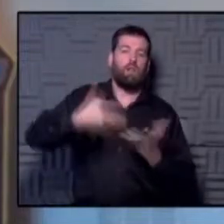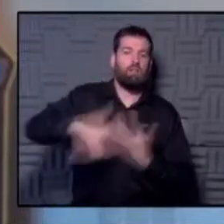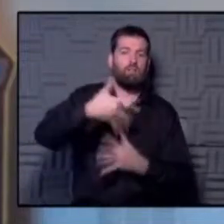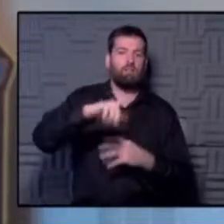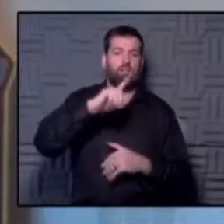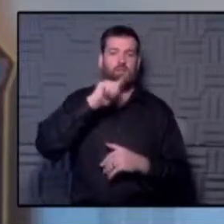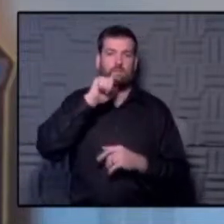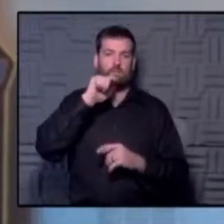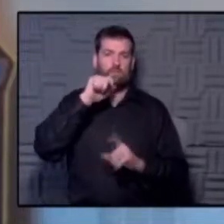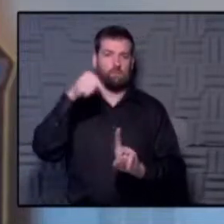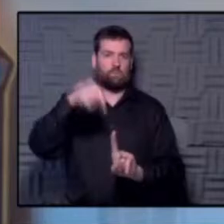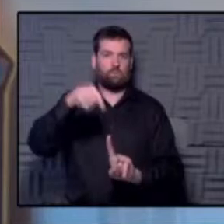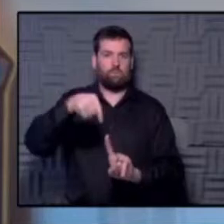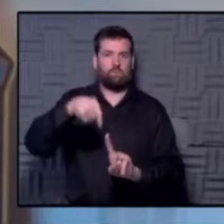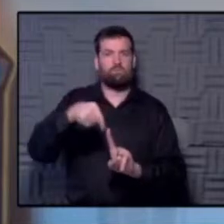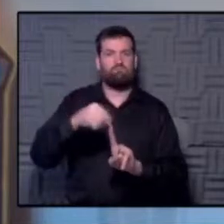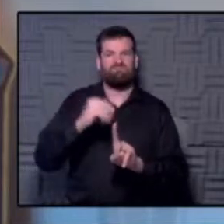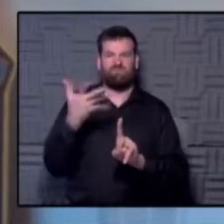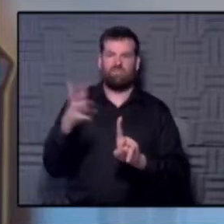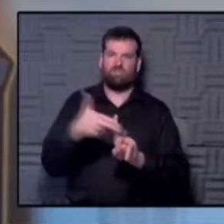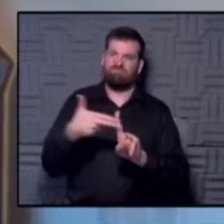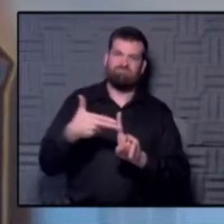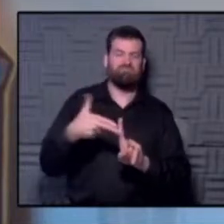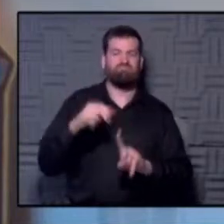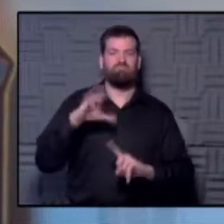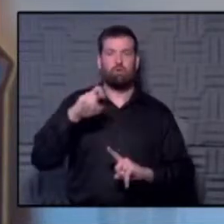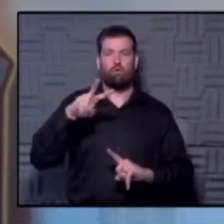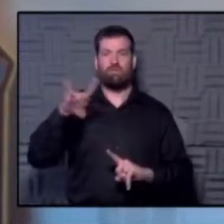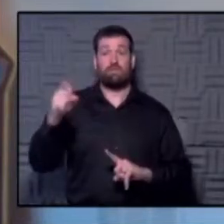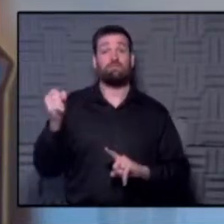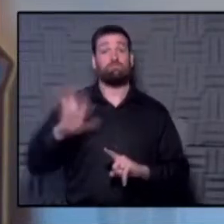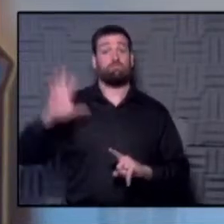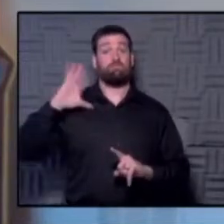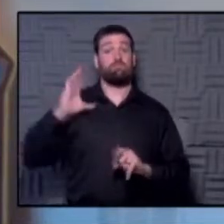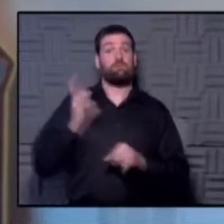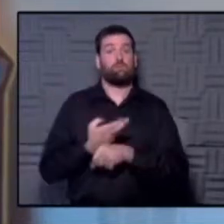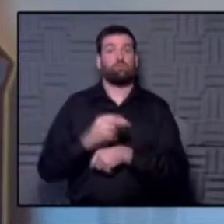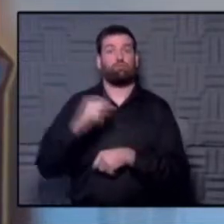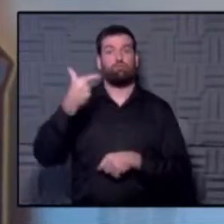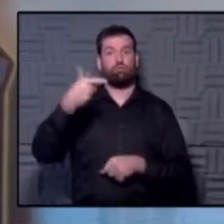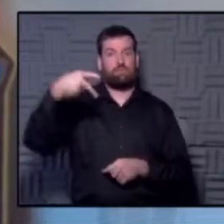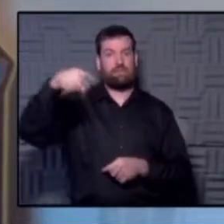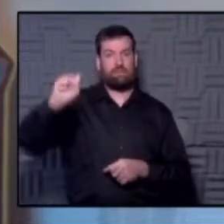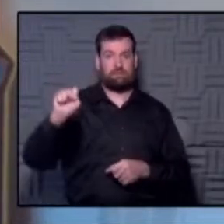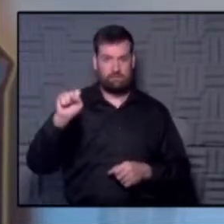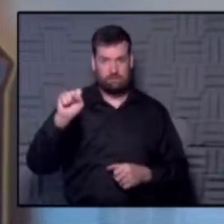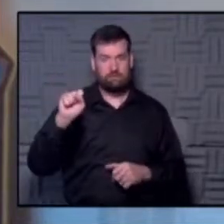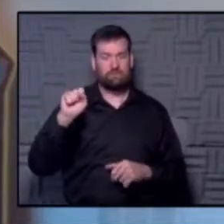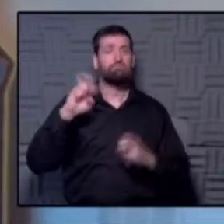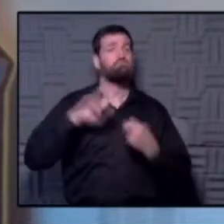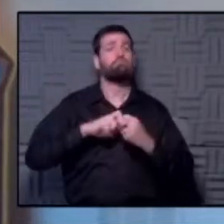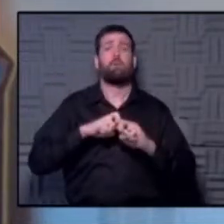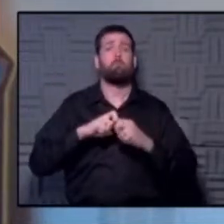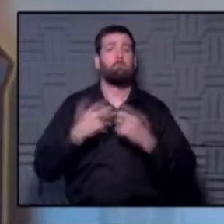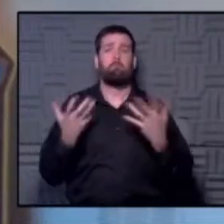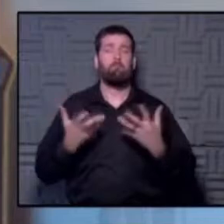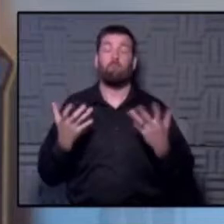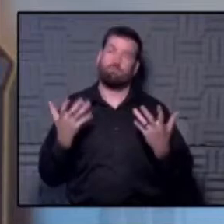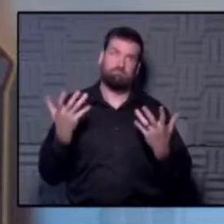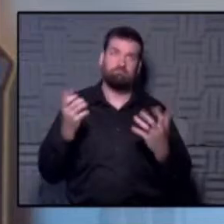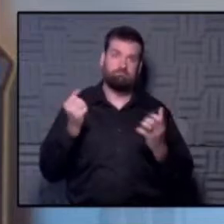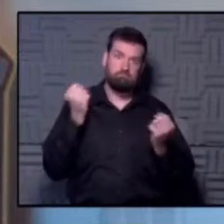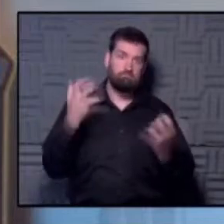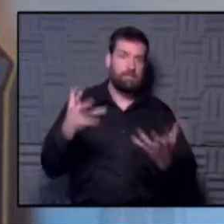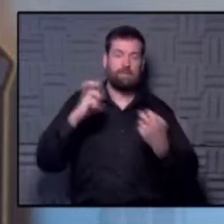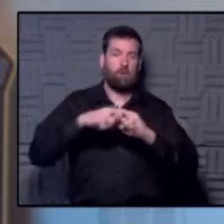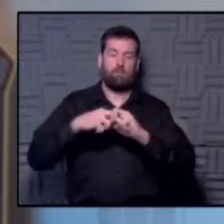infected. And all of the first attempts at this used GPS. And the problem with that, or there are many problems